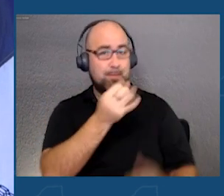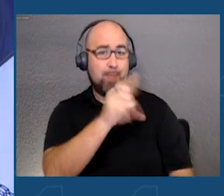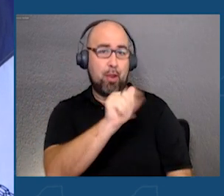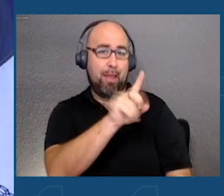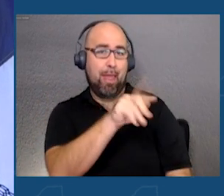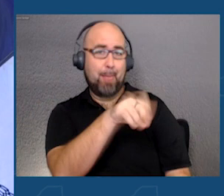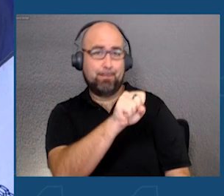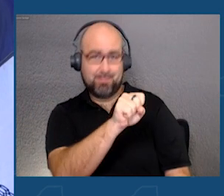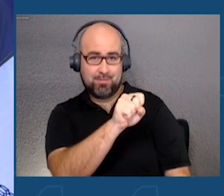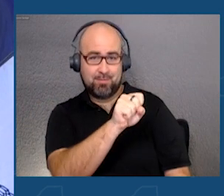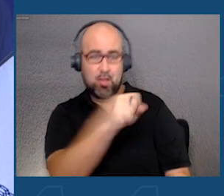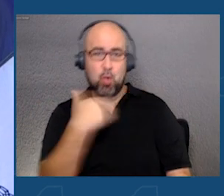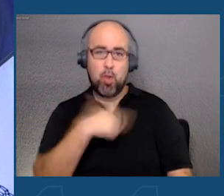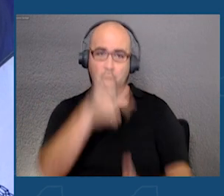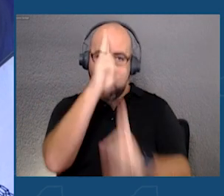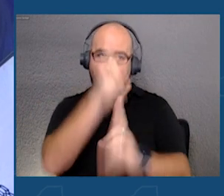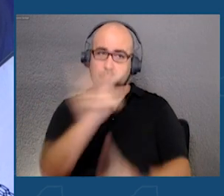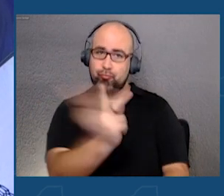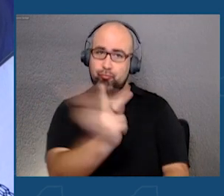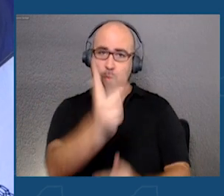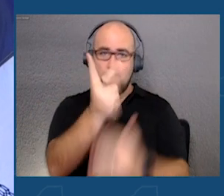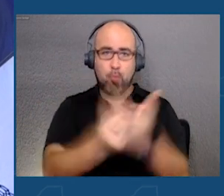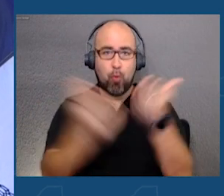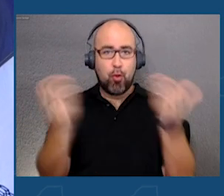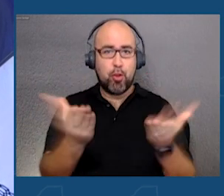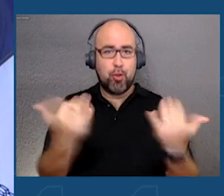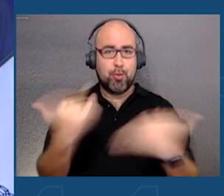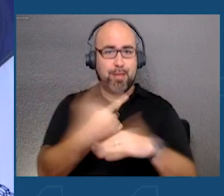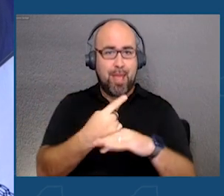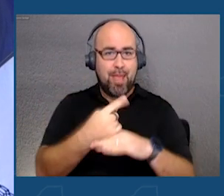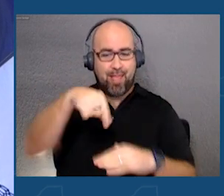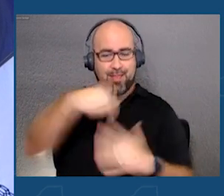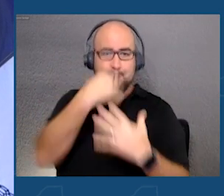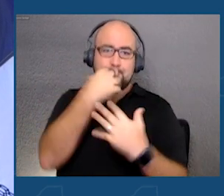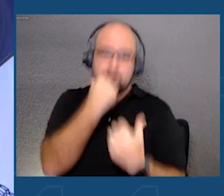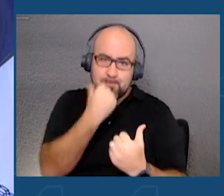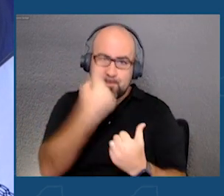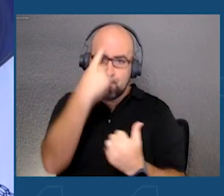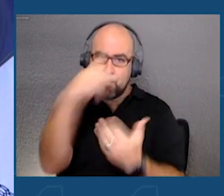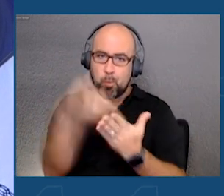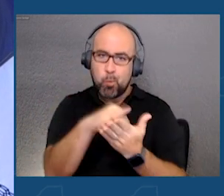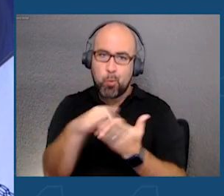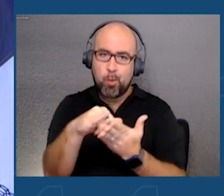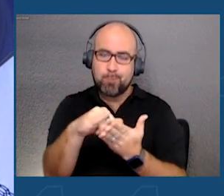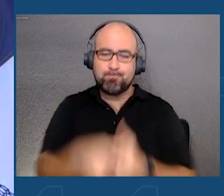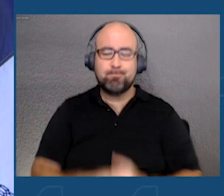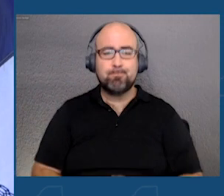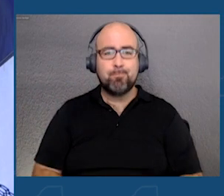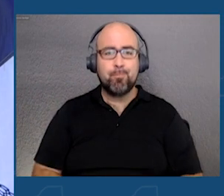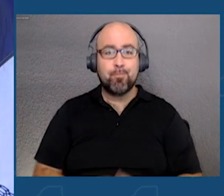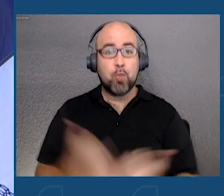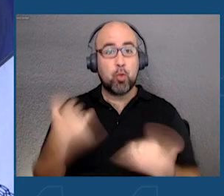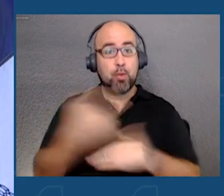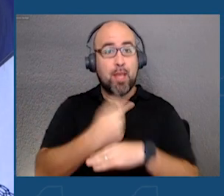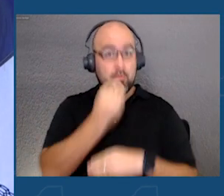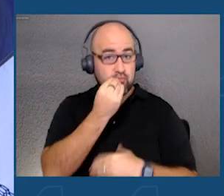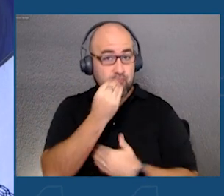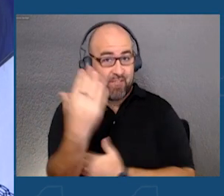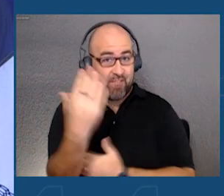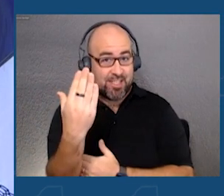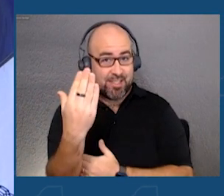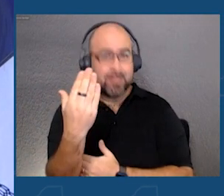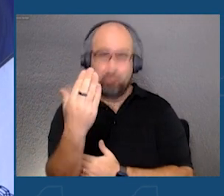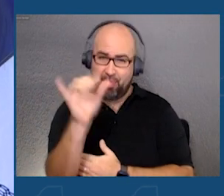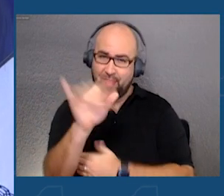have you both here today and for what this means to New York. Today's breakfast is exactly the kind of forum Abney